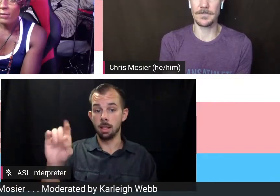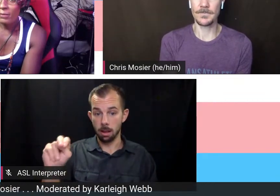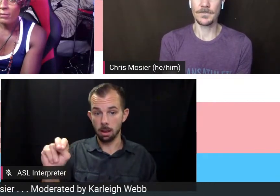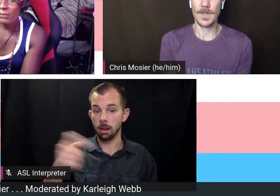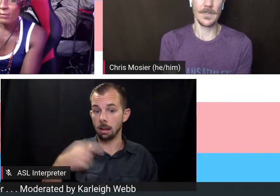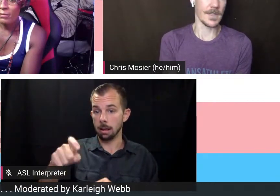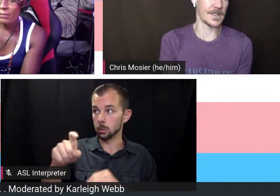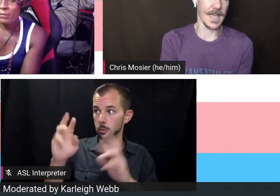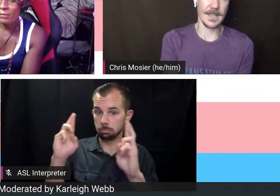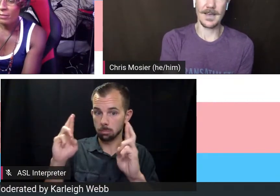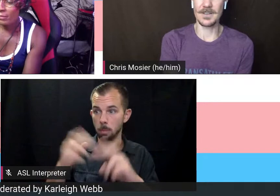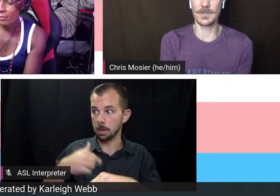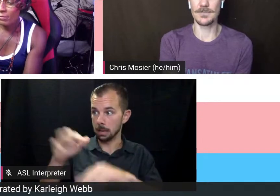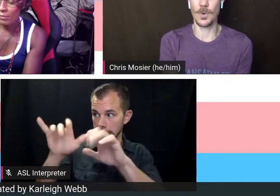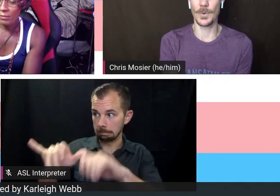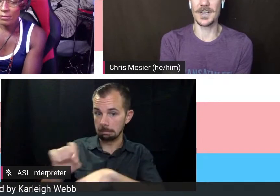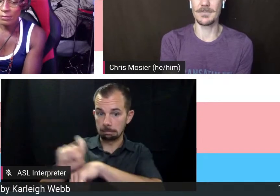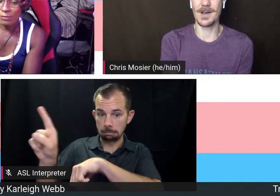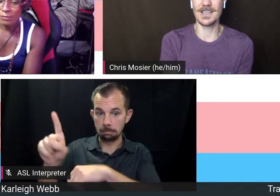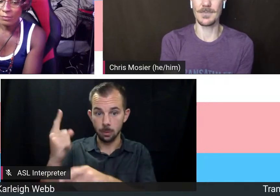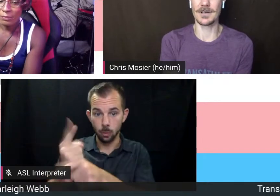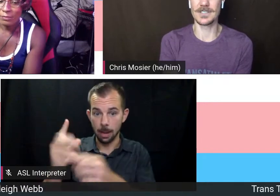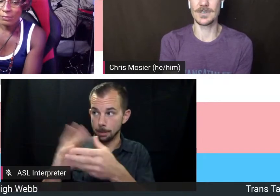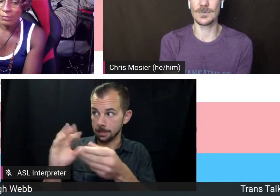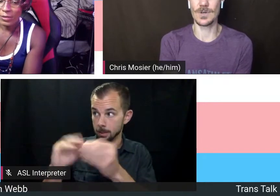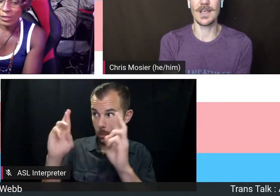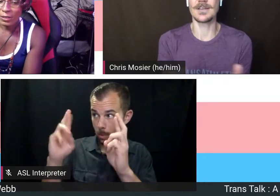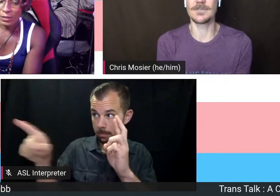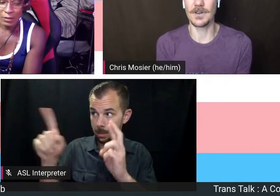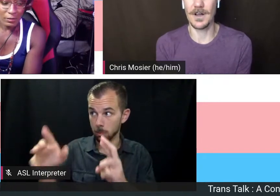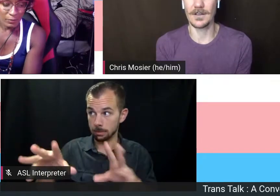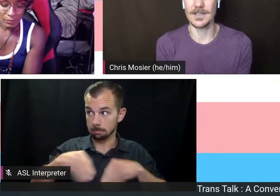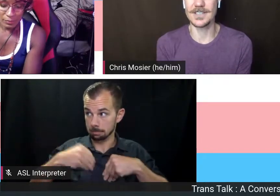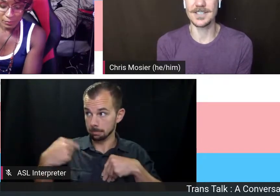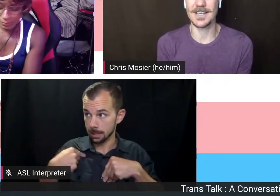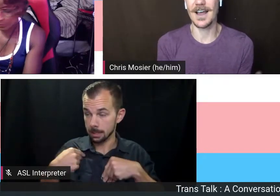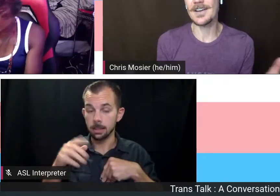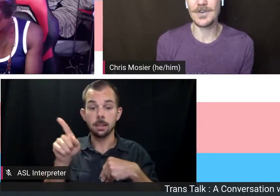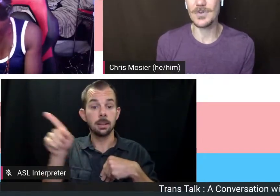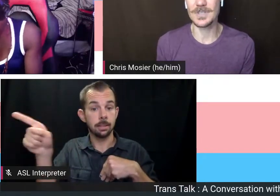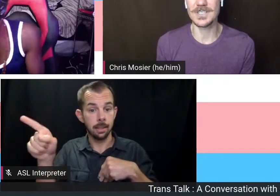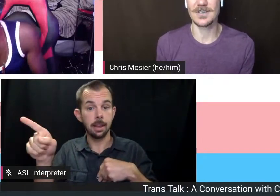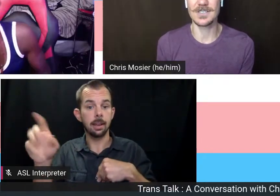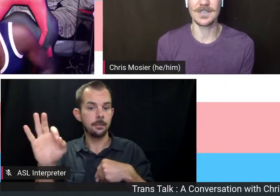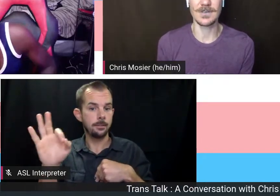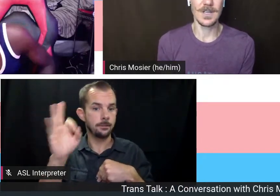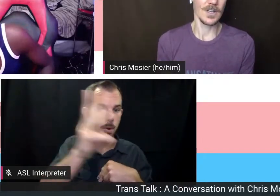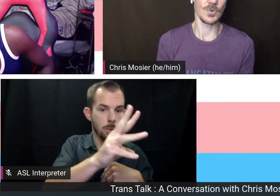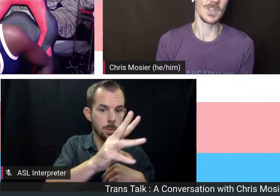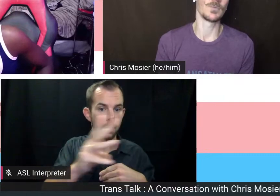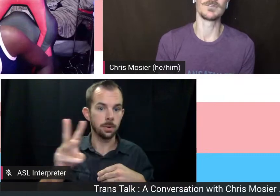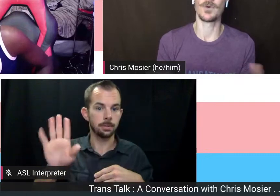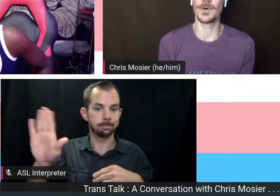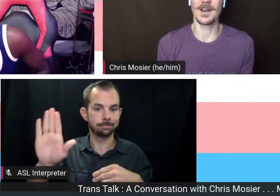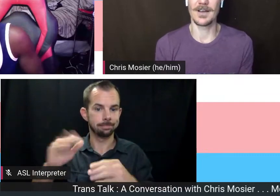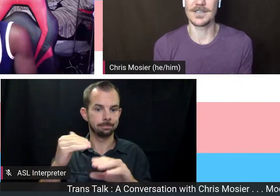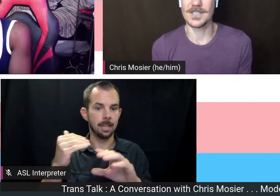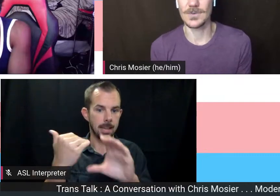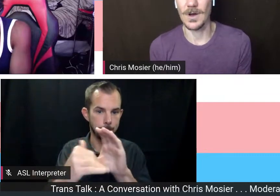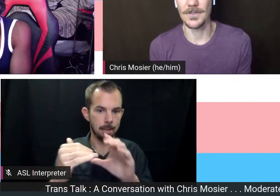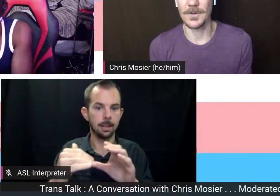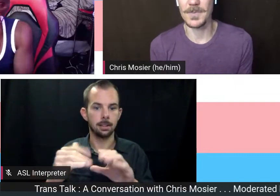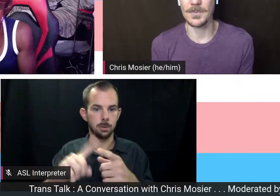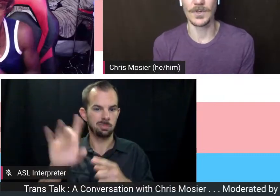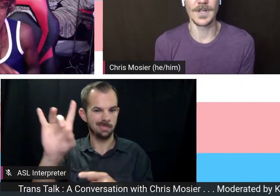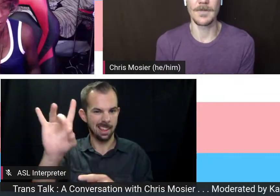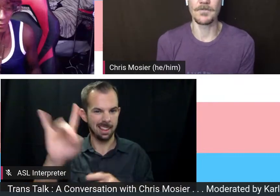right person. And then they inevitably forwarded my email to 8 of their colleagues and said, I don't know who this goes to, who then would forward it on